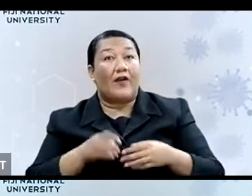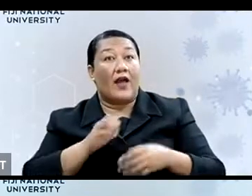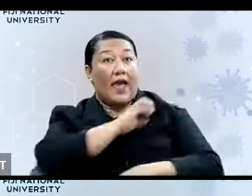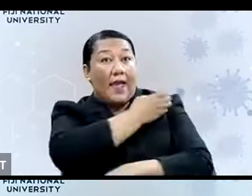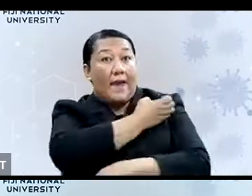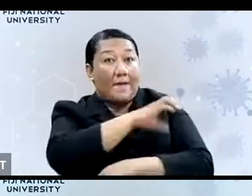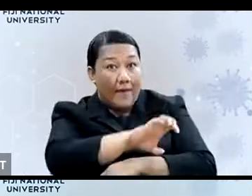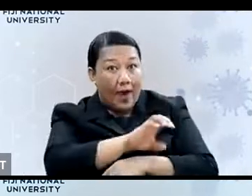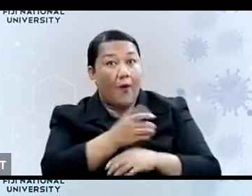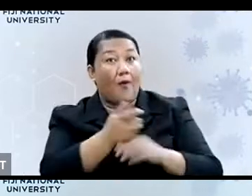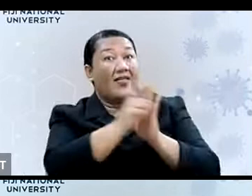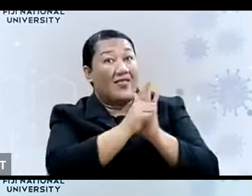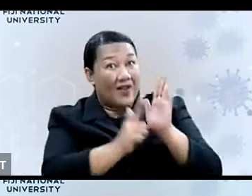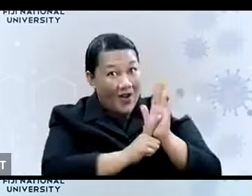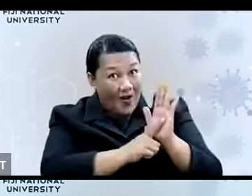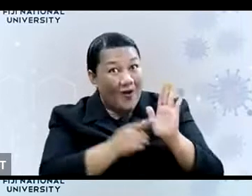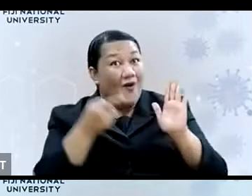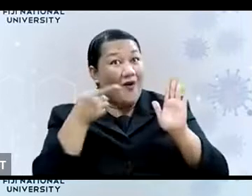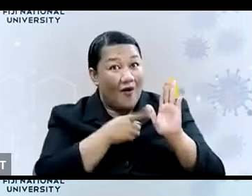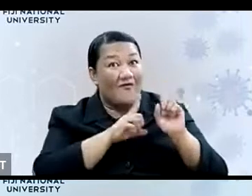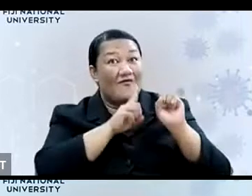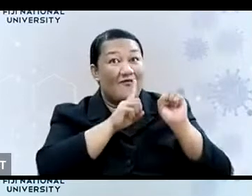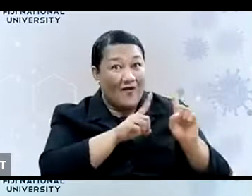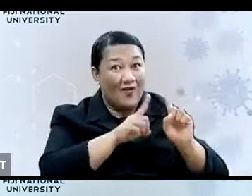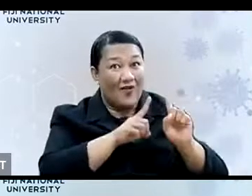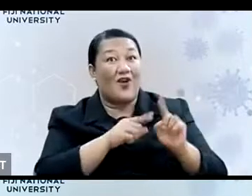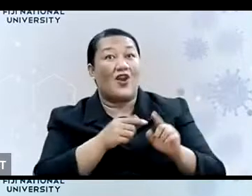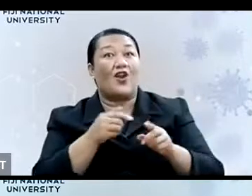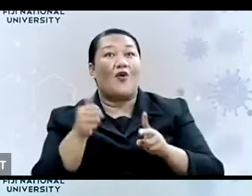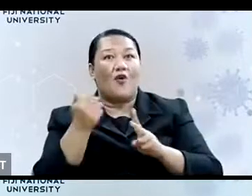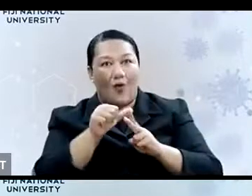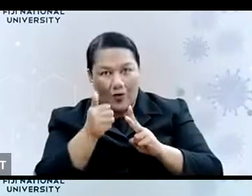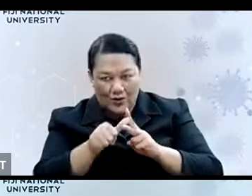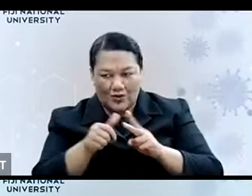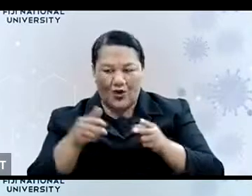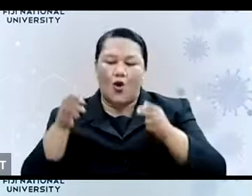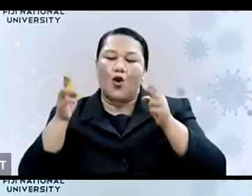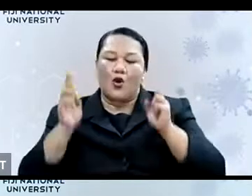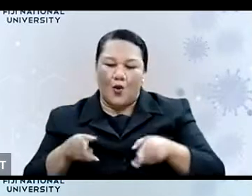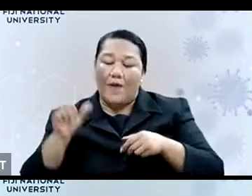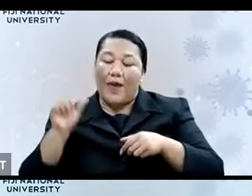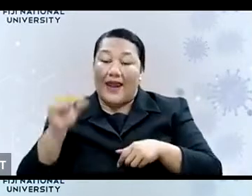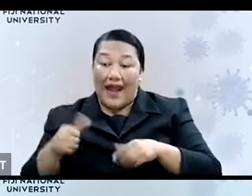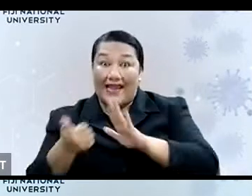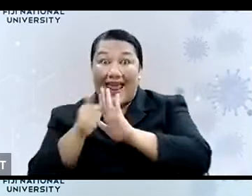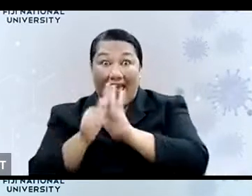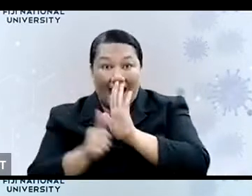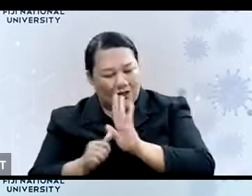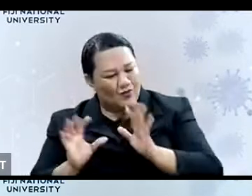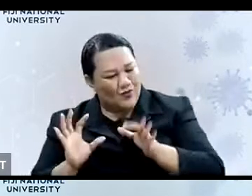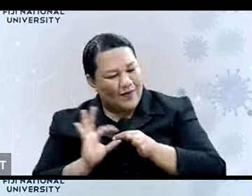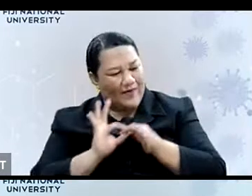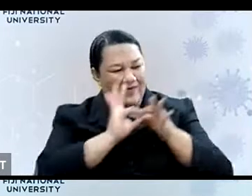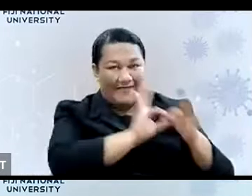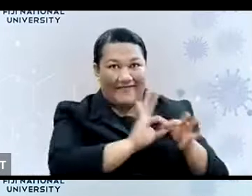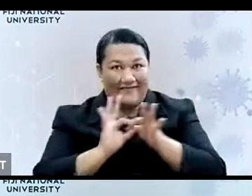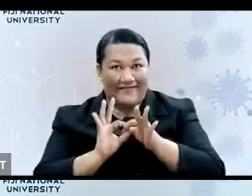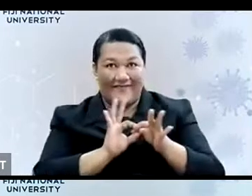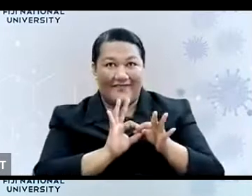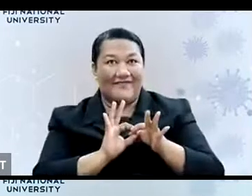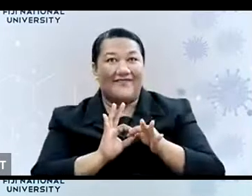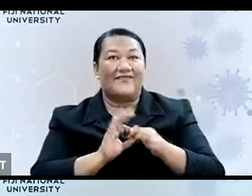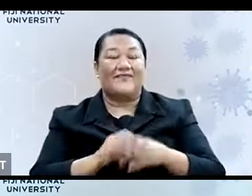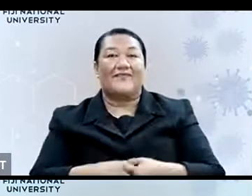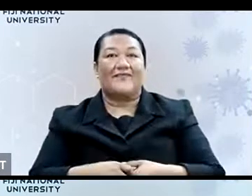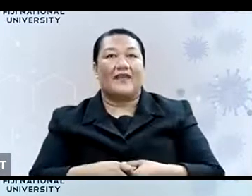the Human Rights Act, which is an enabling legislation that basically empowers them to investigate.